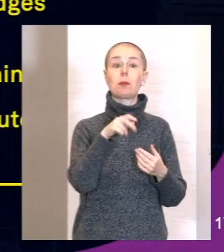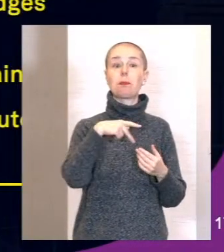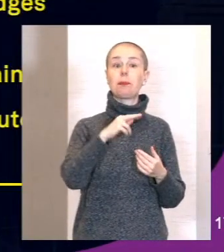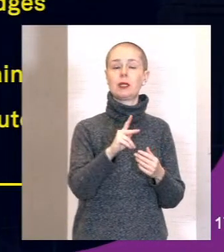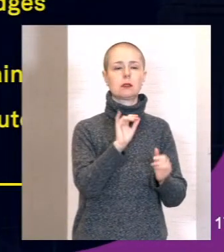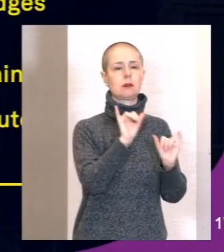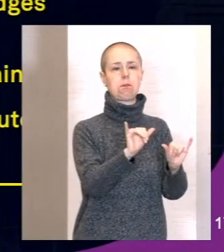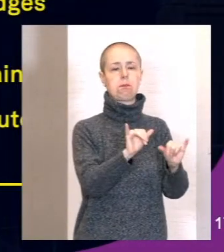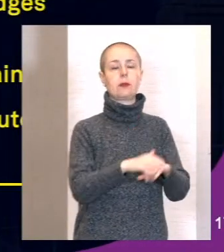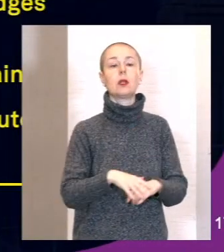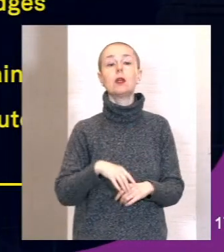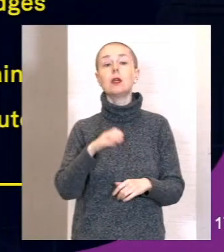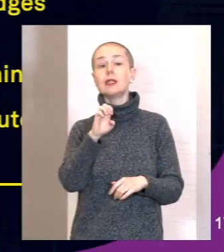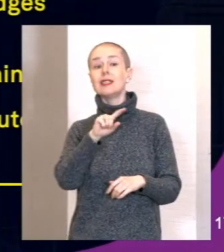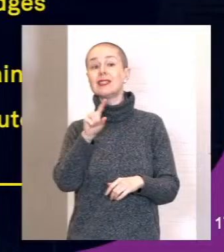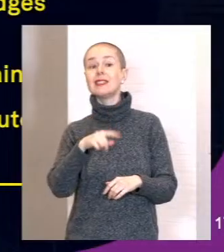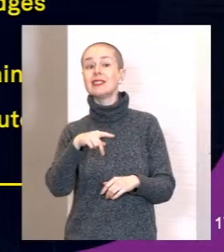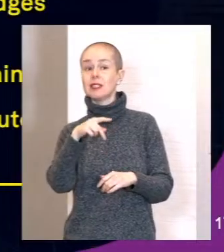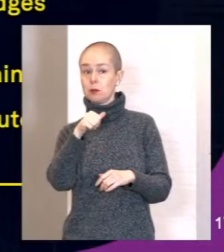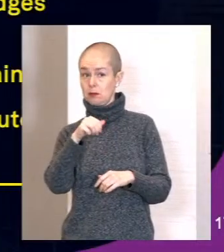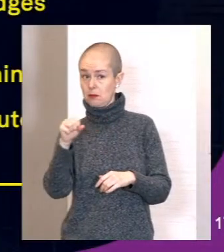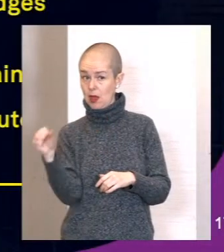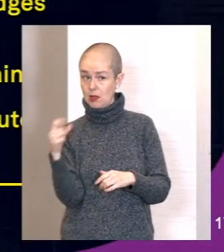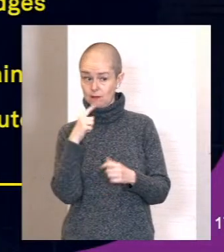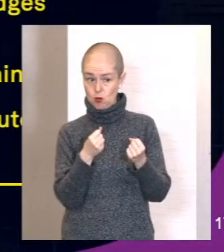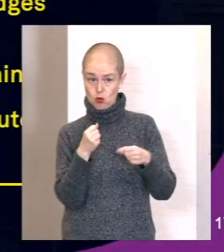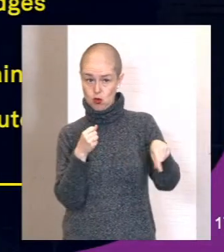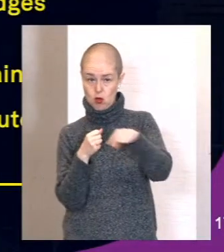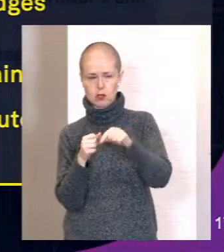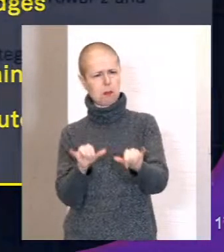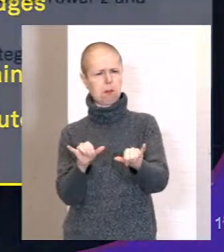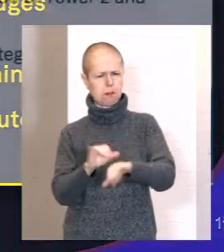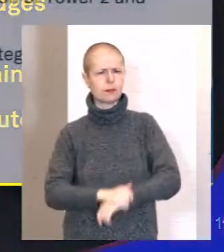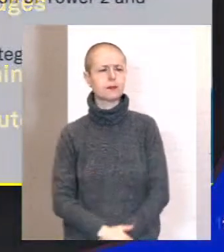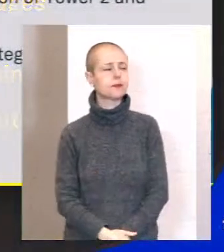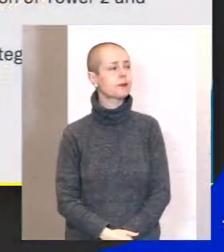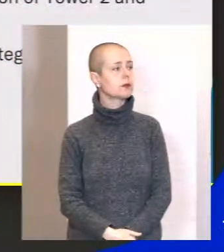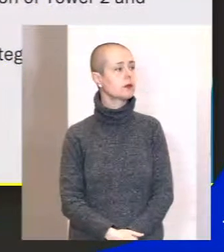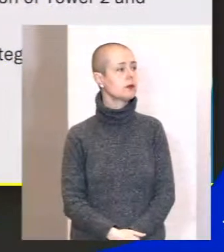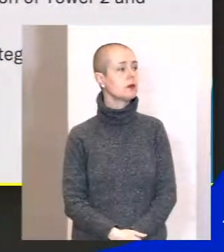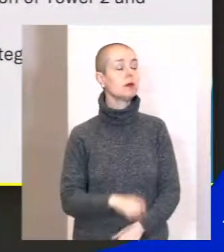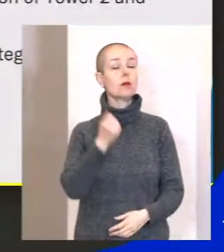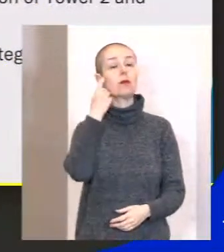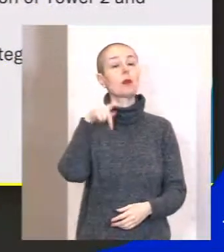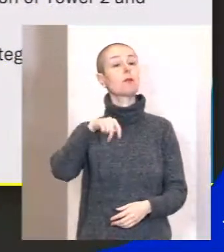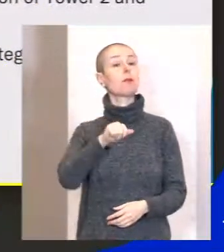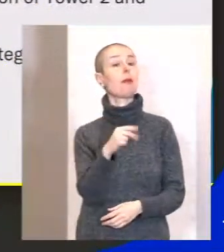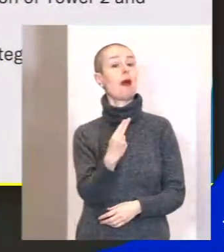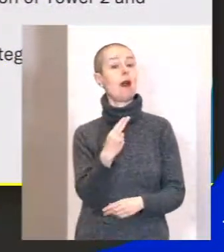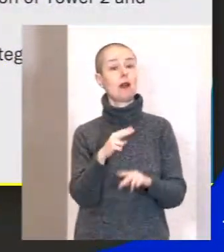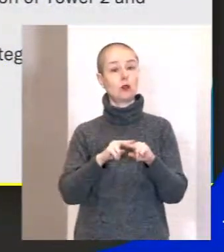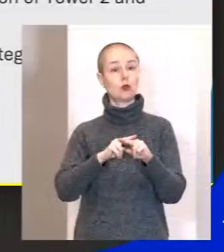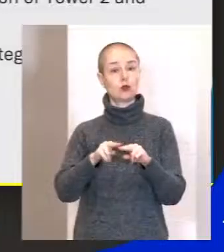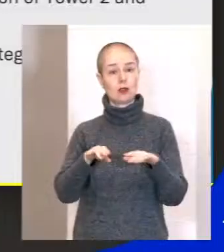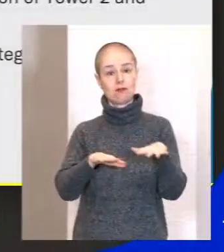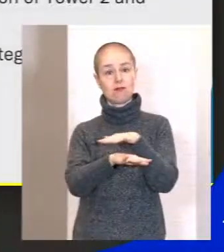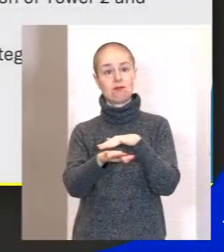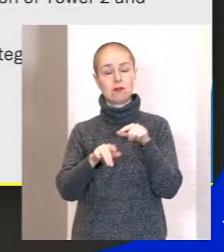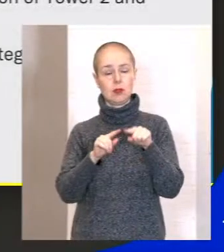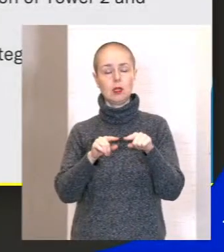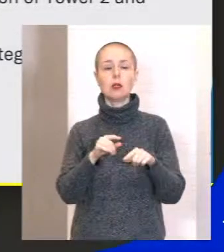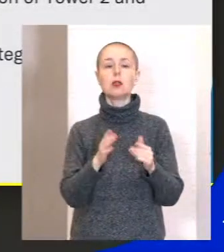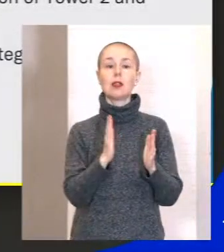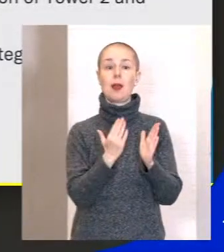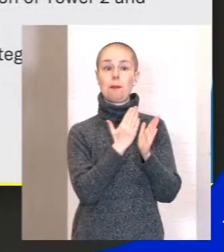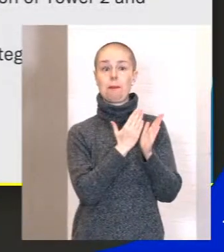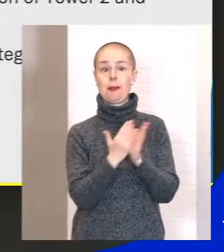calculation of the Easy Pass peak rate for autos would remain unchanged. At the PATH commuter rail system, the